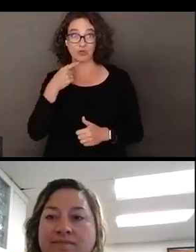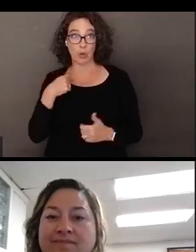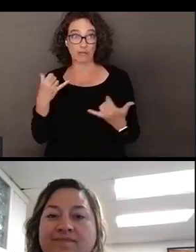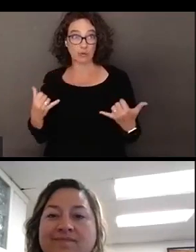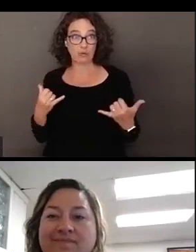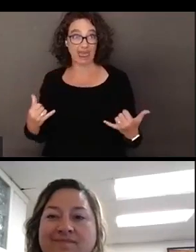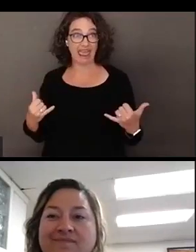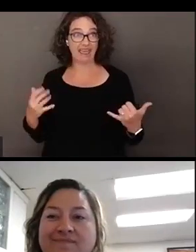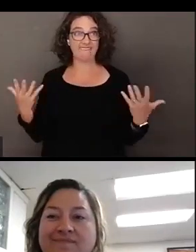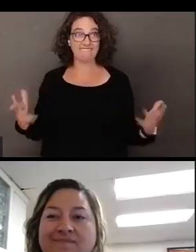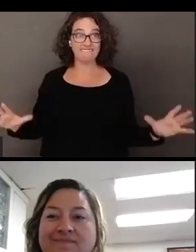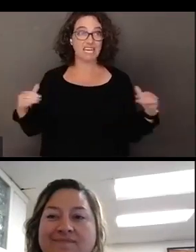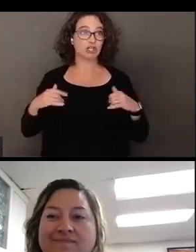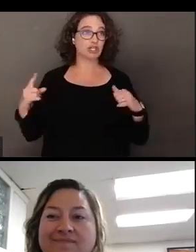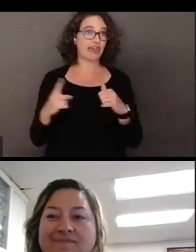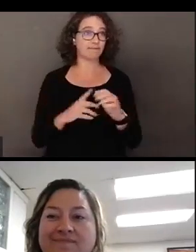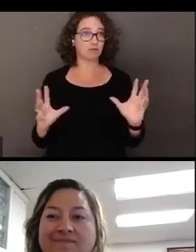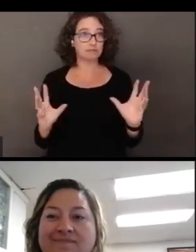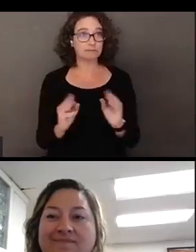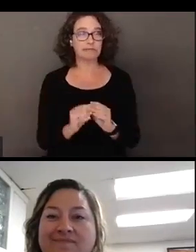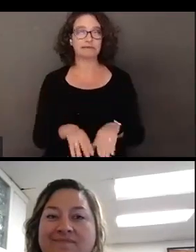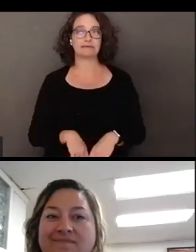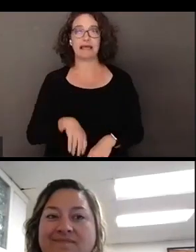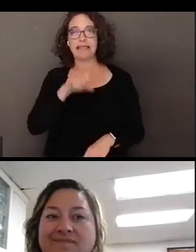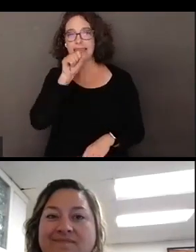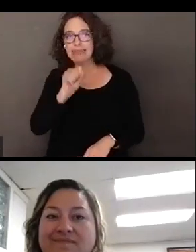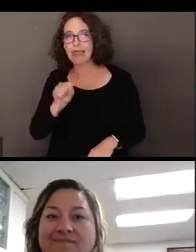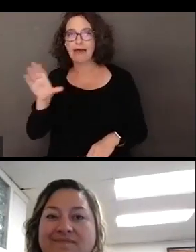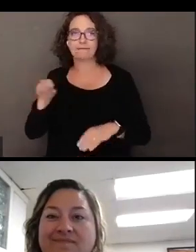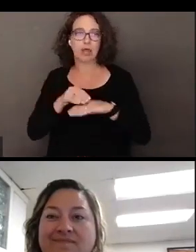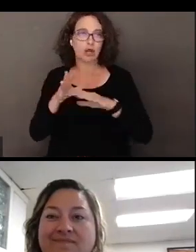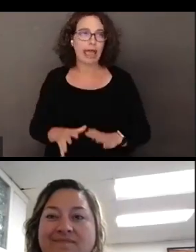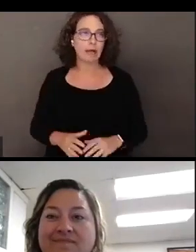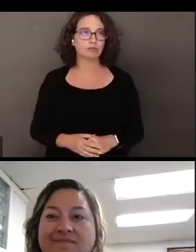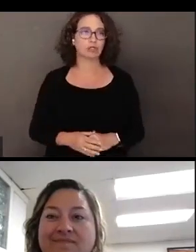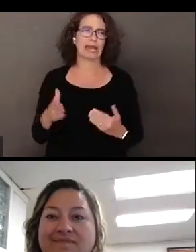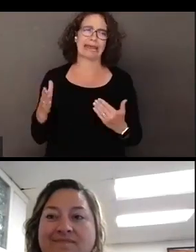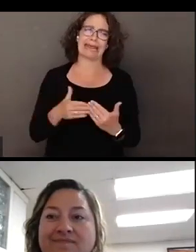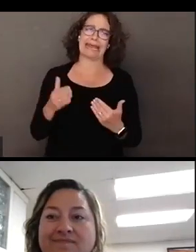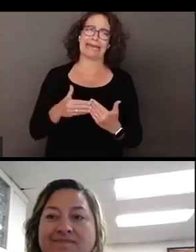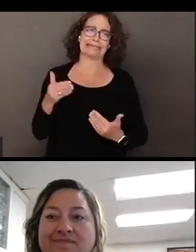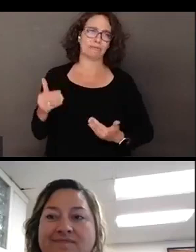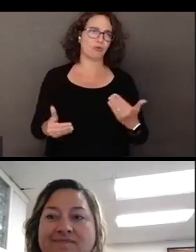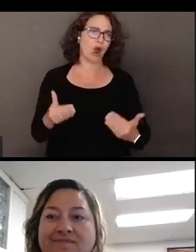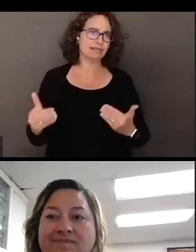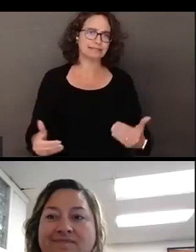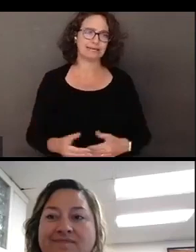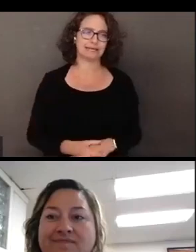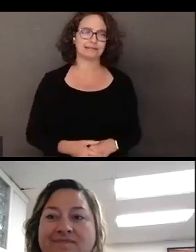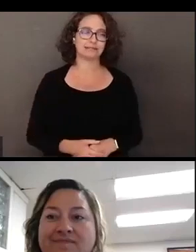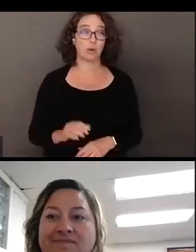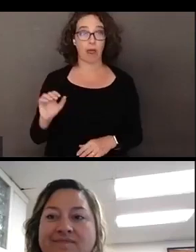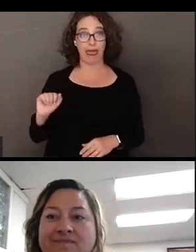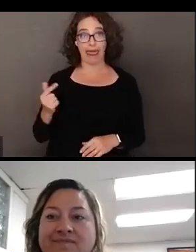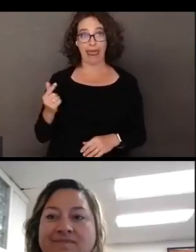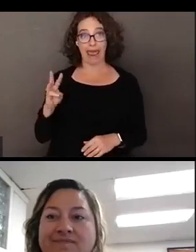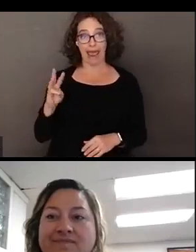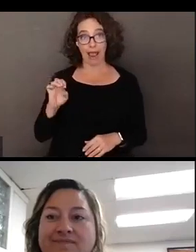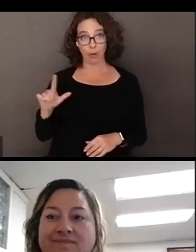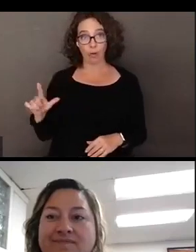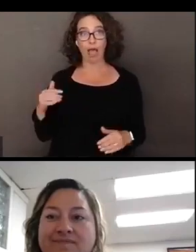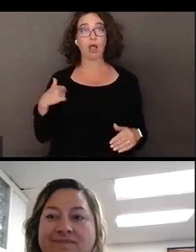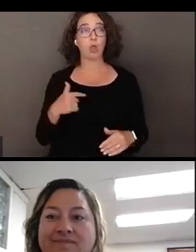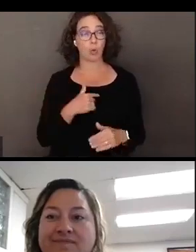first session. They loved their counselor. It was a super easy process. So with AgWell, we are doing different programs